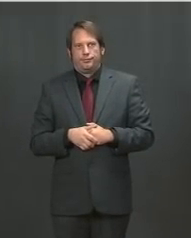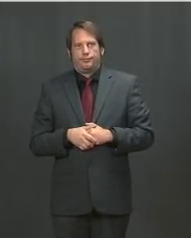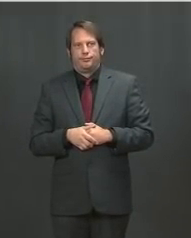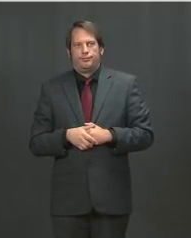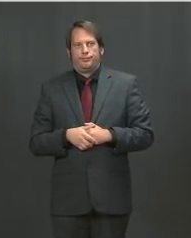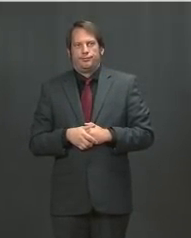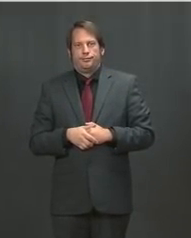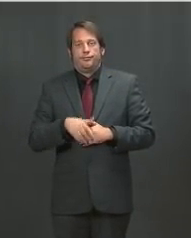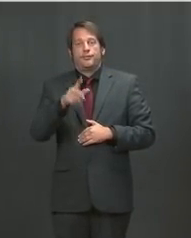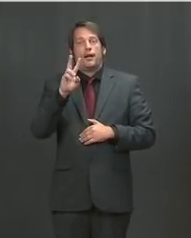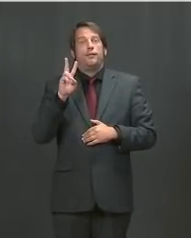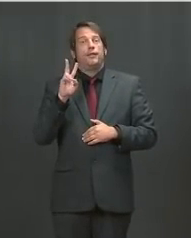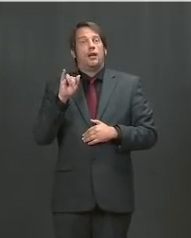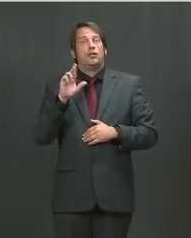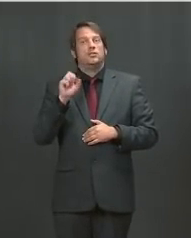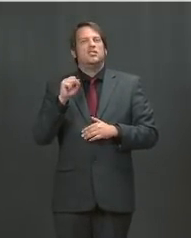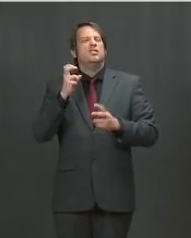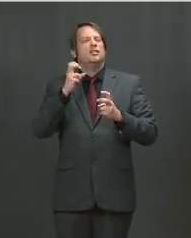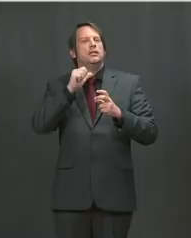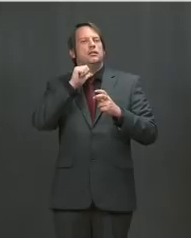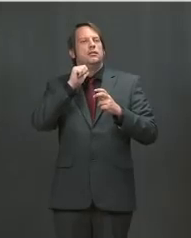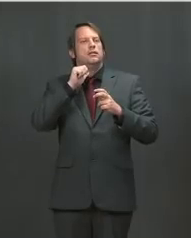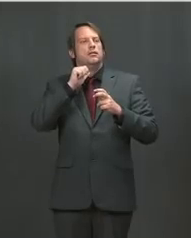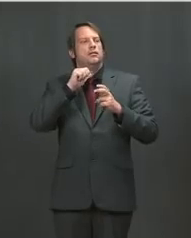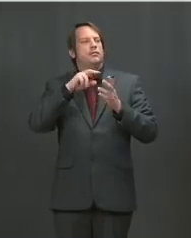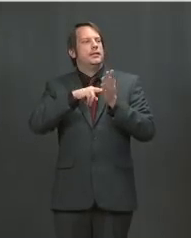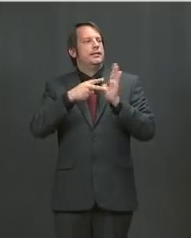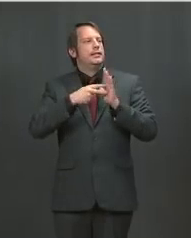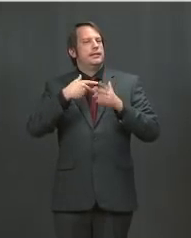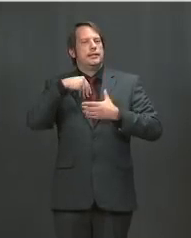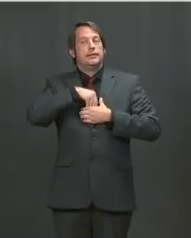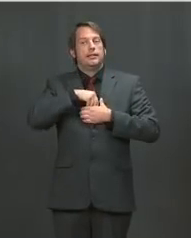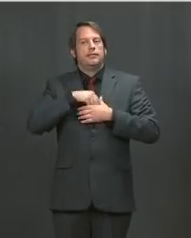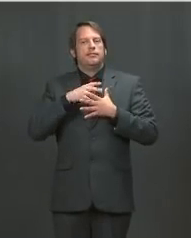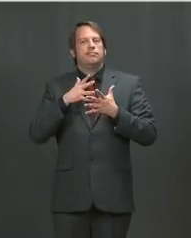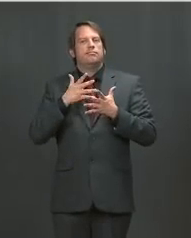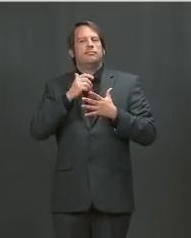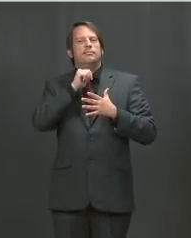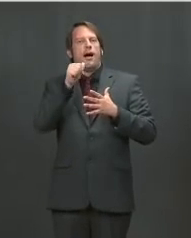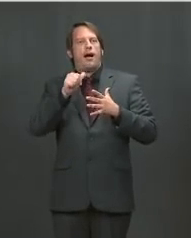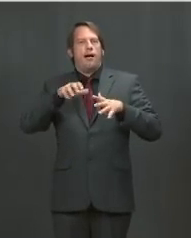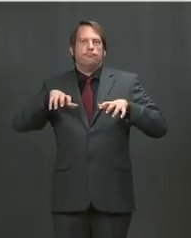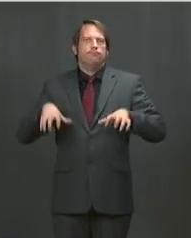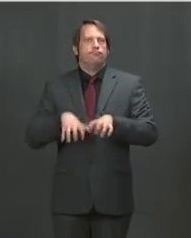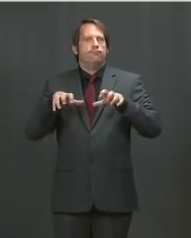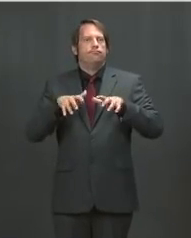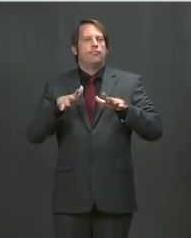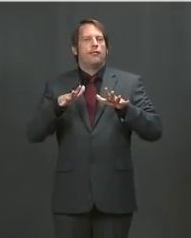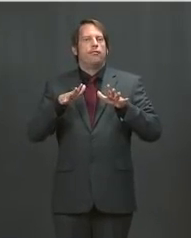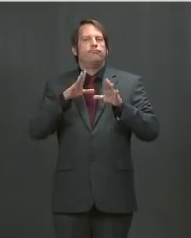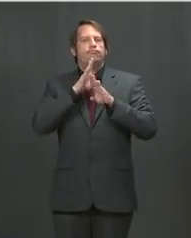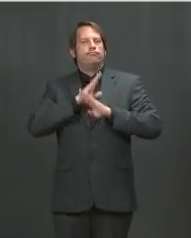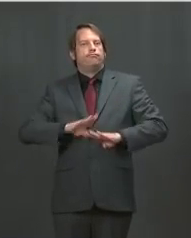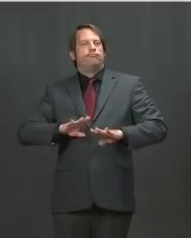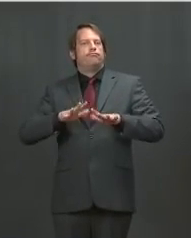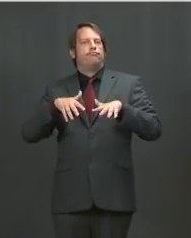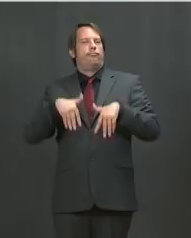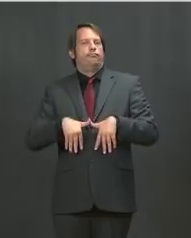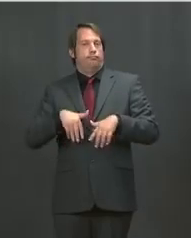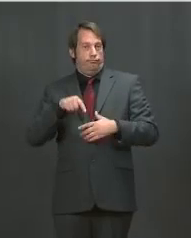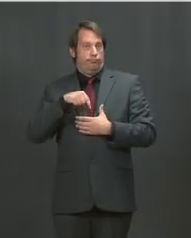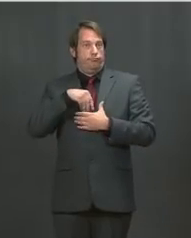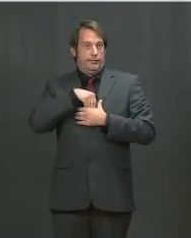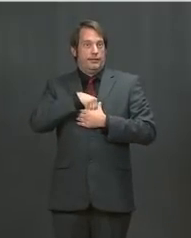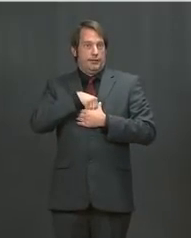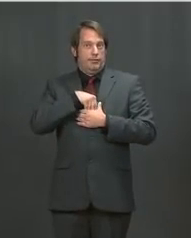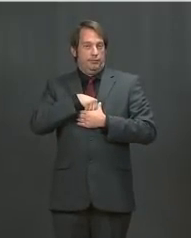look at the live virus, but that's sort of a virus that has been built up to resemble the appropriate virus. This